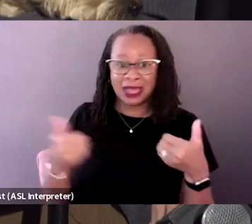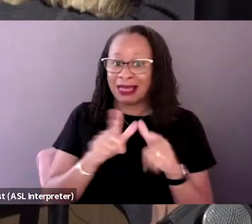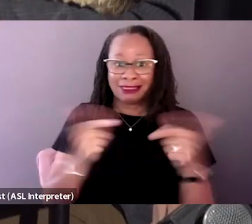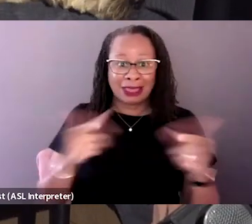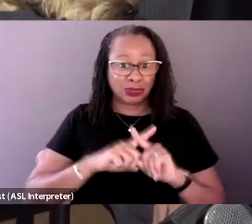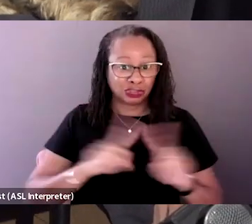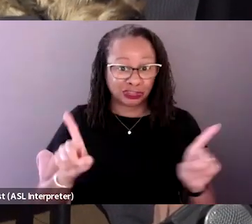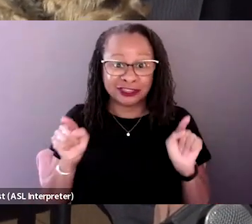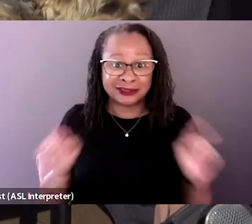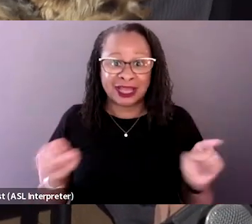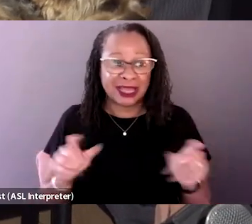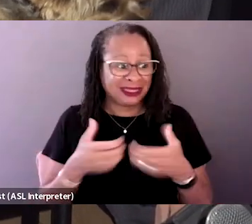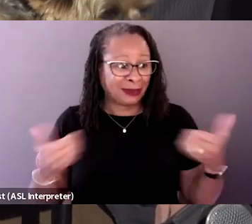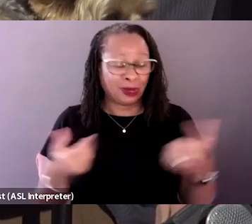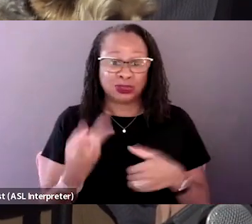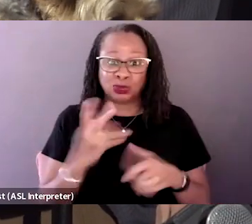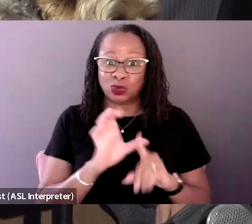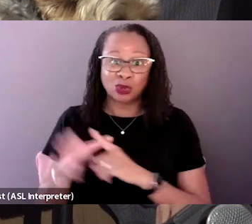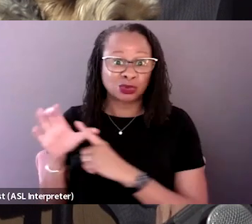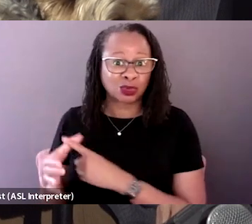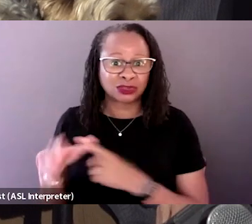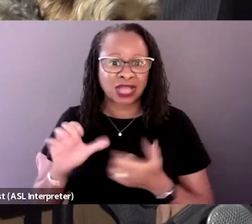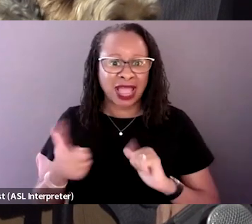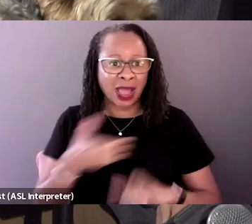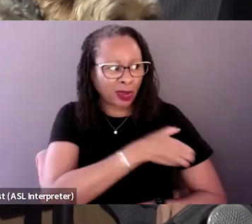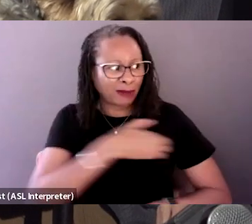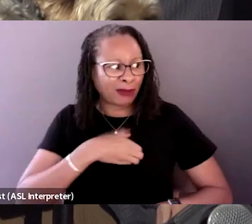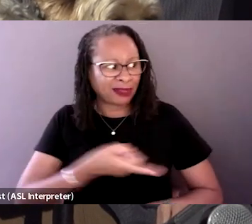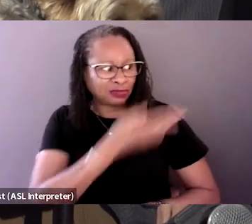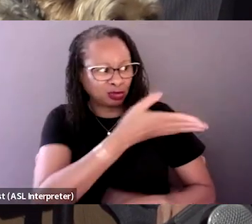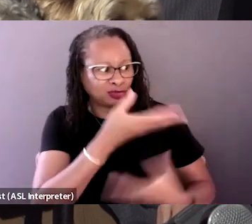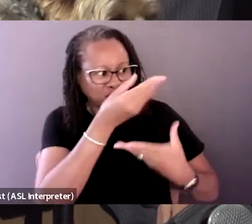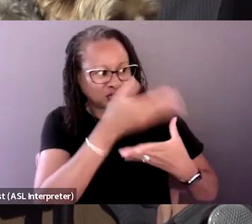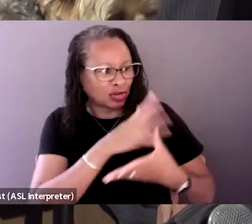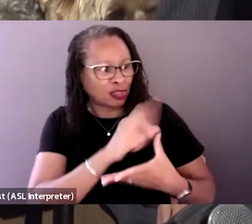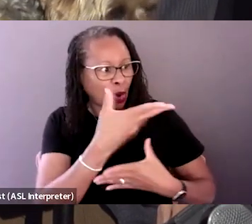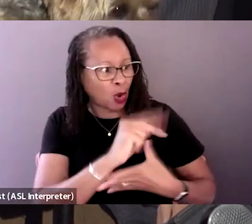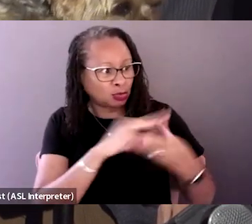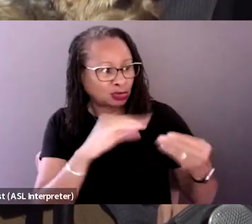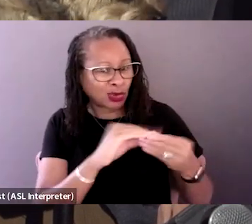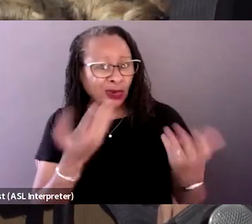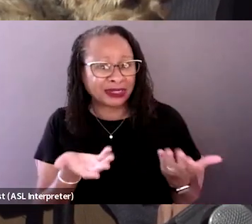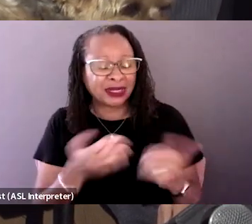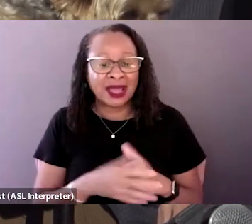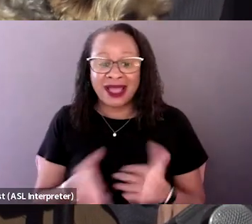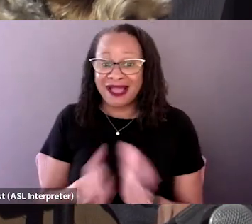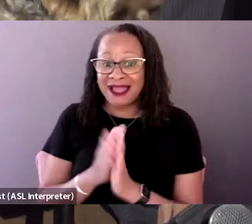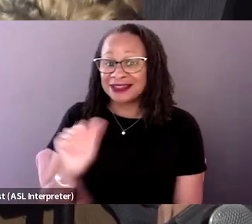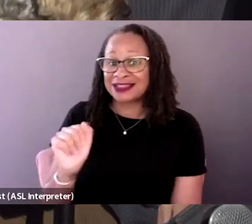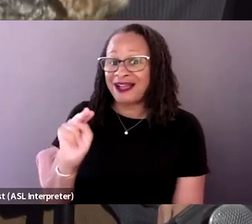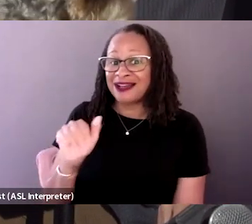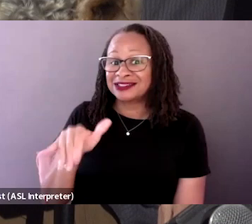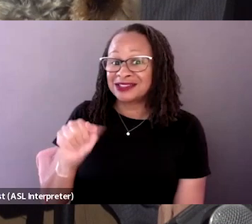same language. We're separated by two cultures. How can we empower them to be able to tell their own story? And